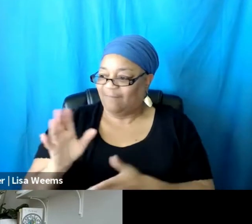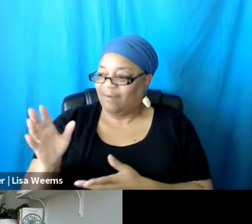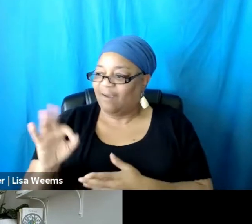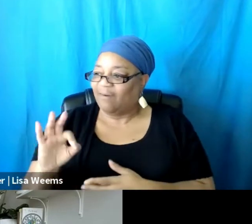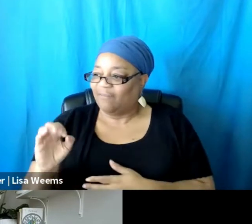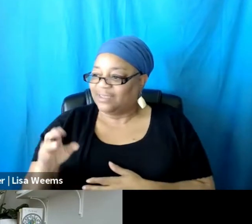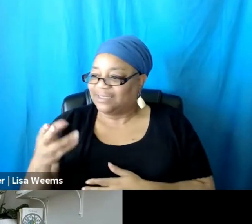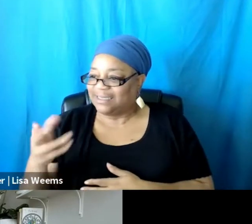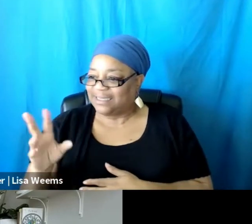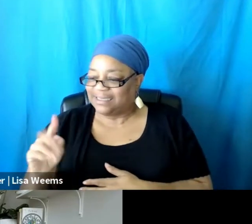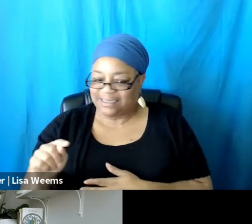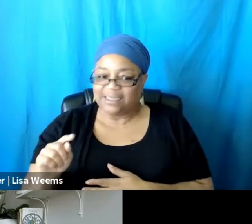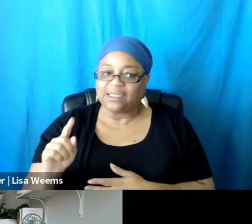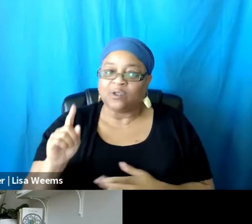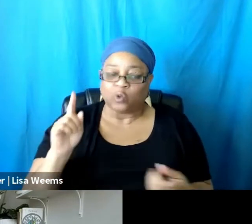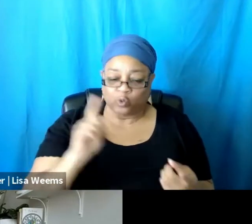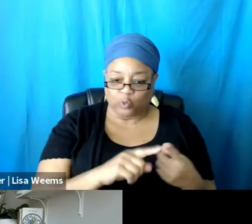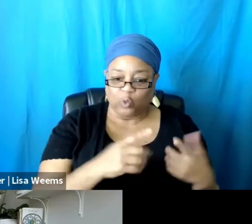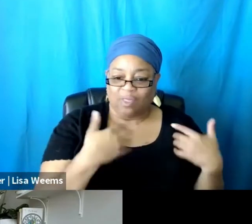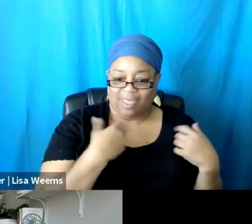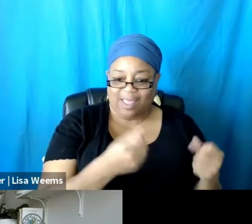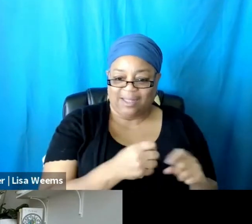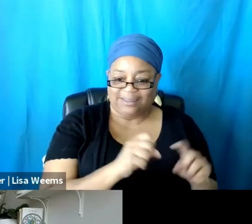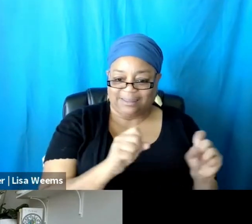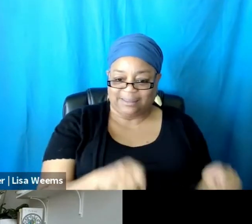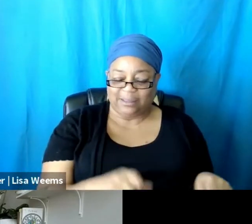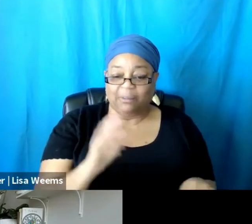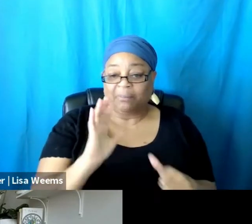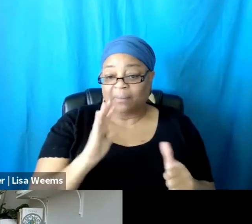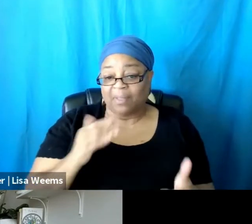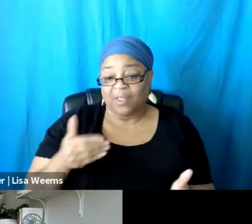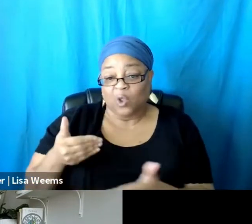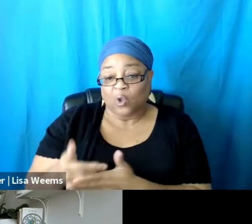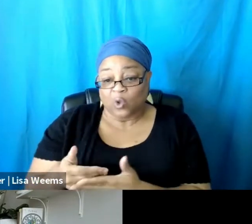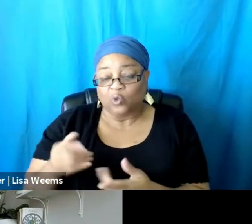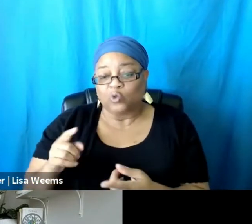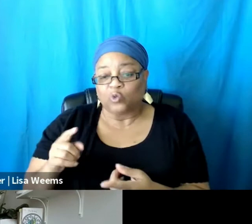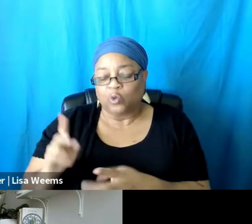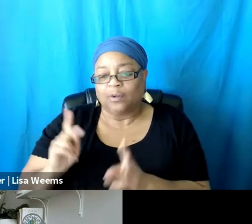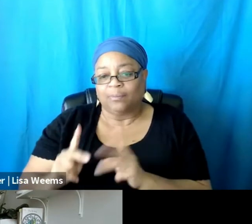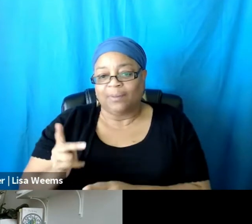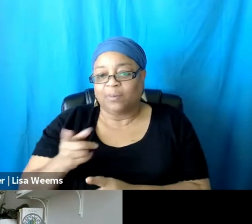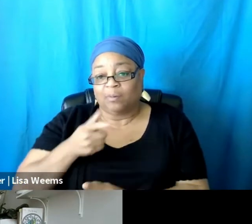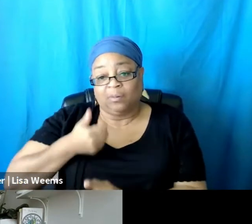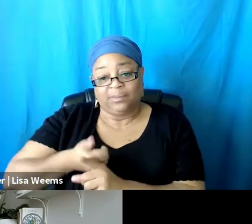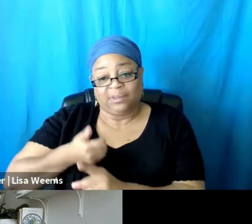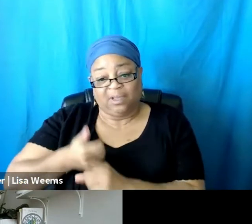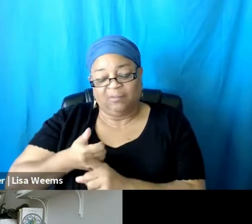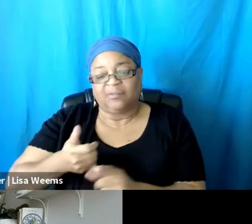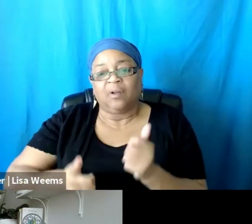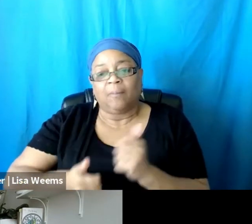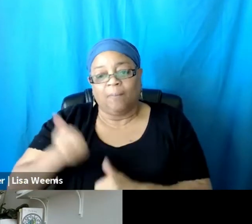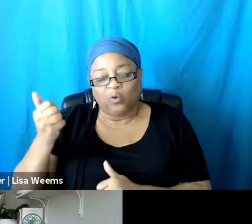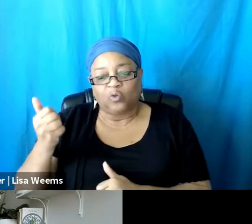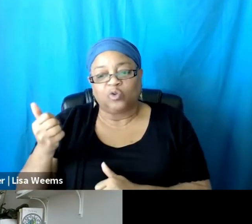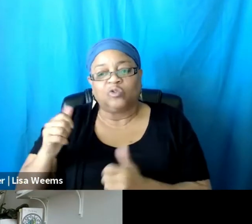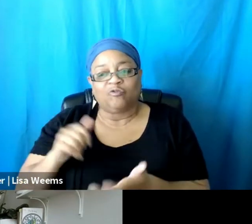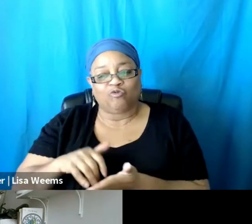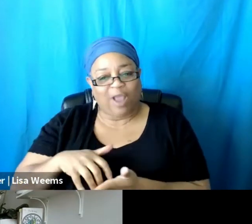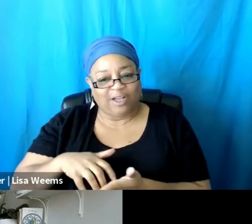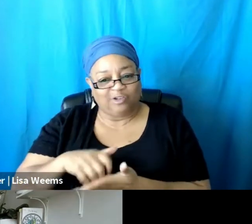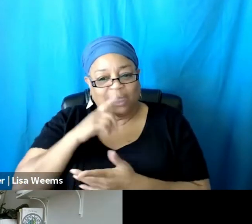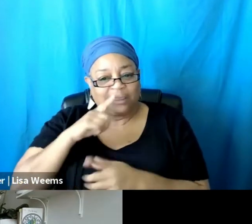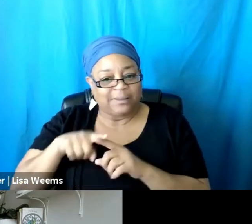may be to populations and patients that may be most fragile and most dependent on them in a disaster. As an example, lifting